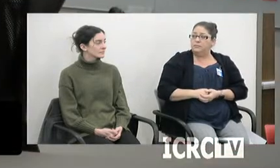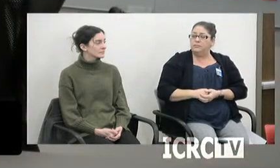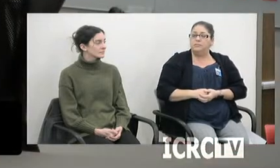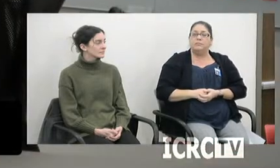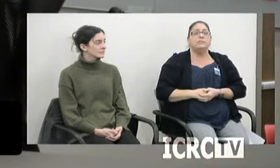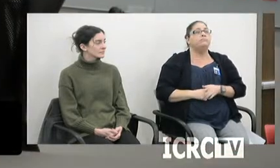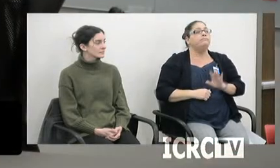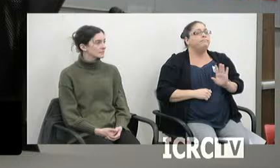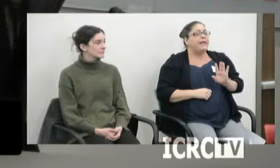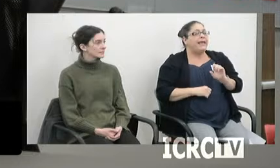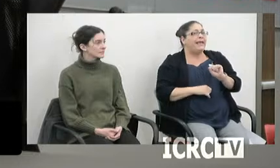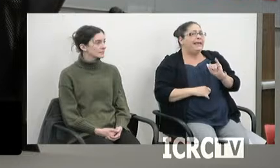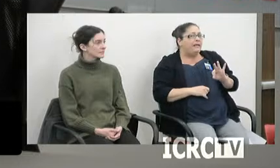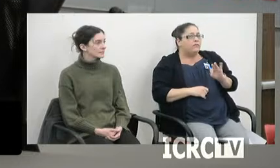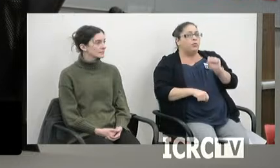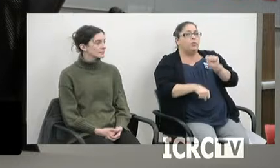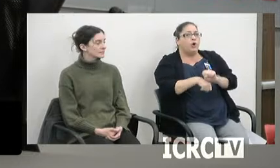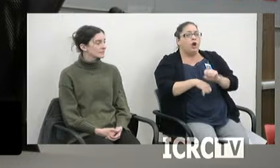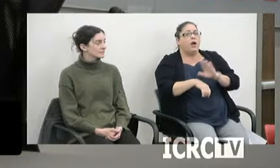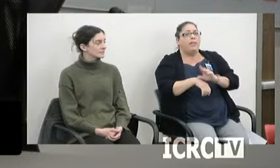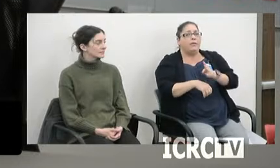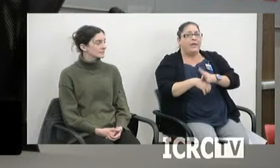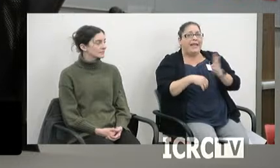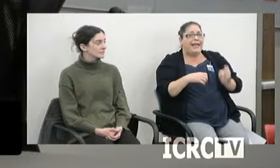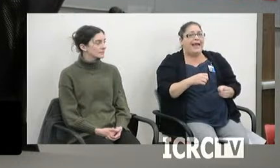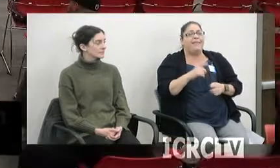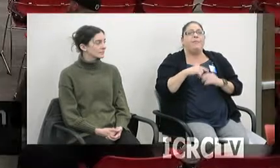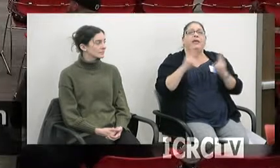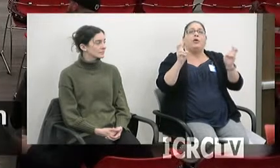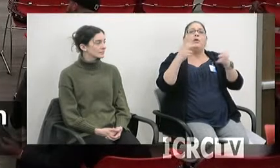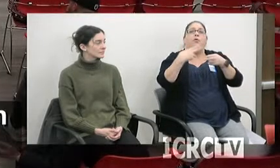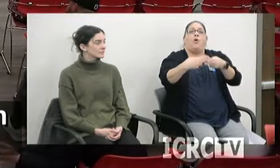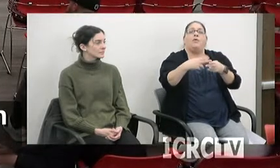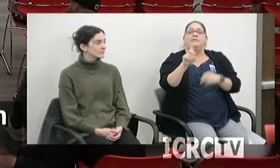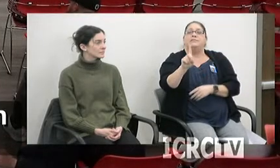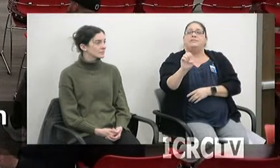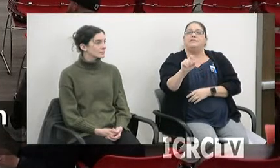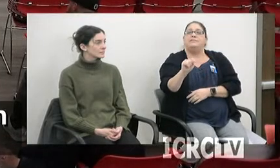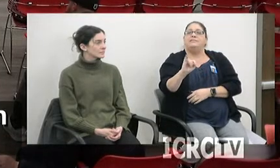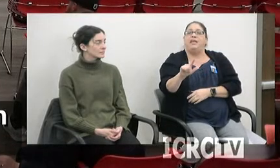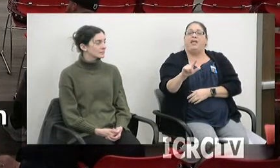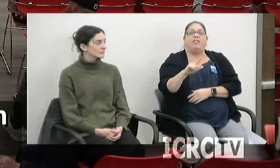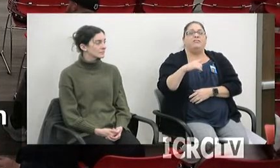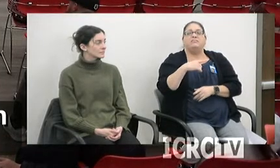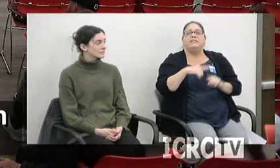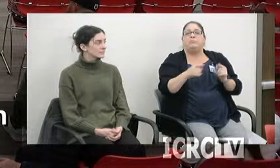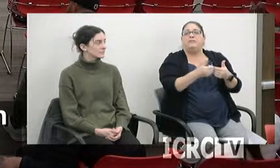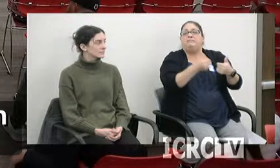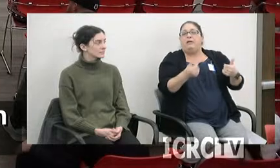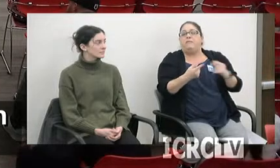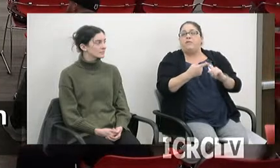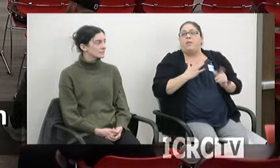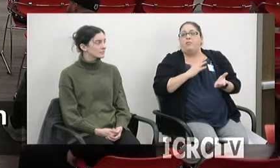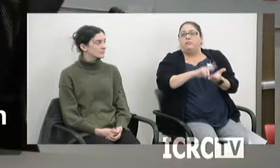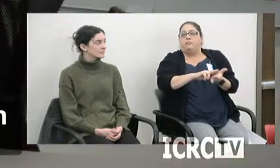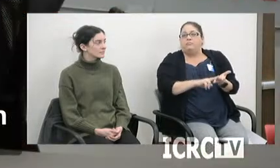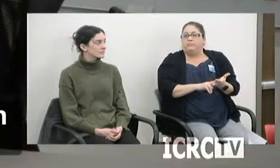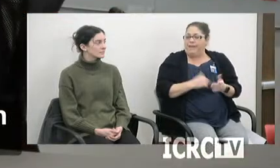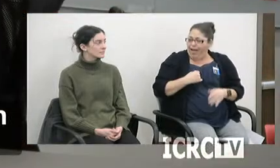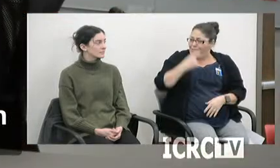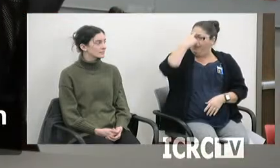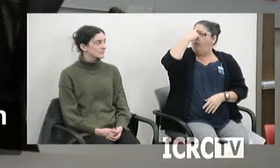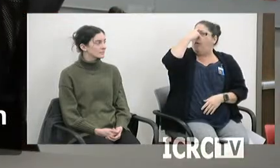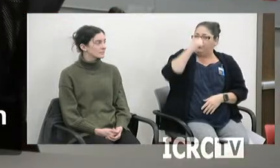If they work on the weekend, that would probably be a detail, and so that would be separate from what we do. Okay. I thought about that